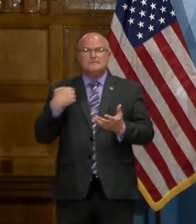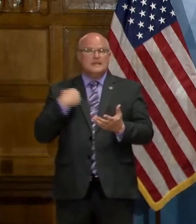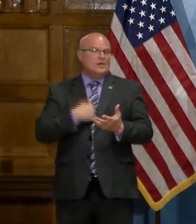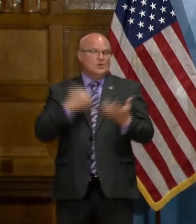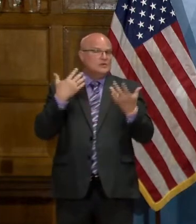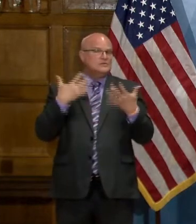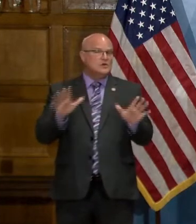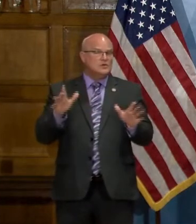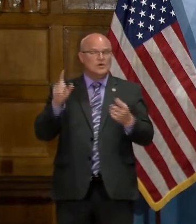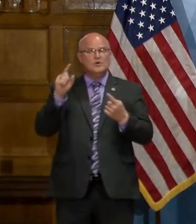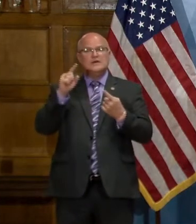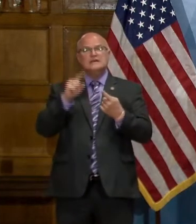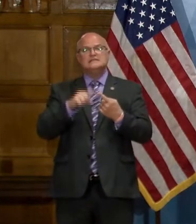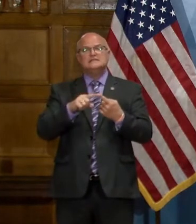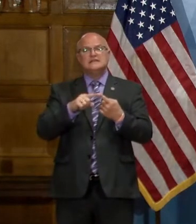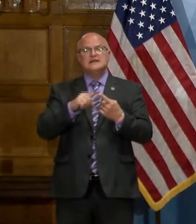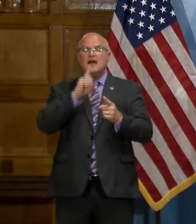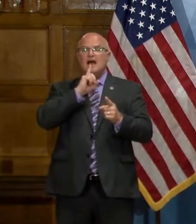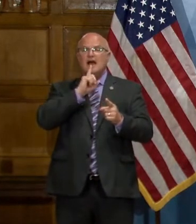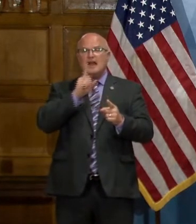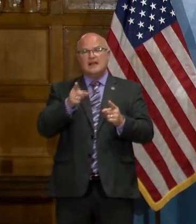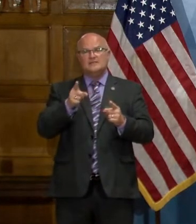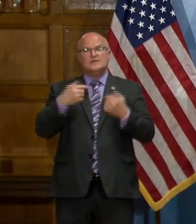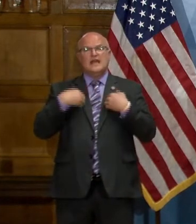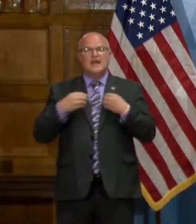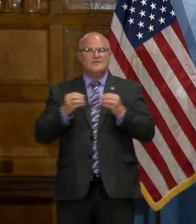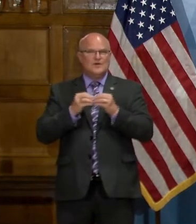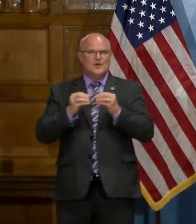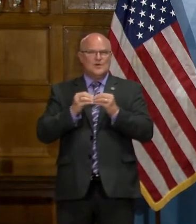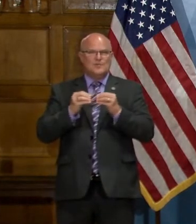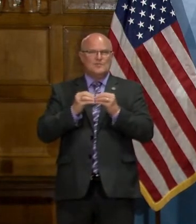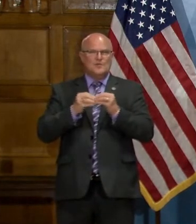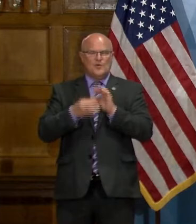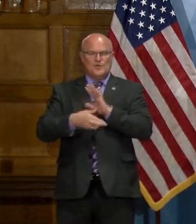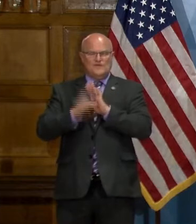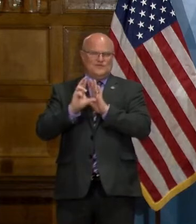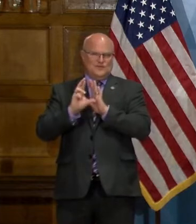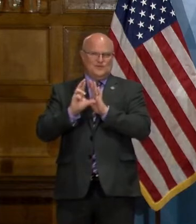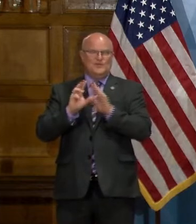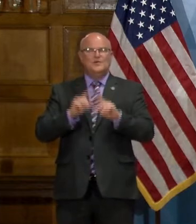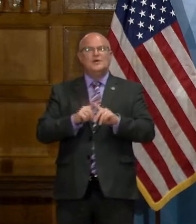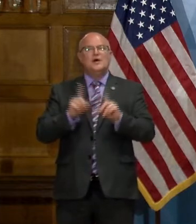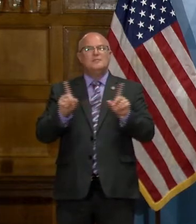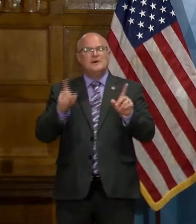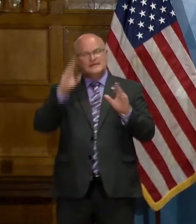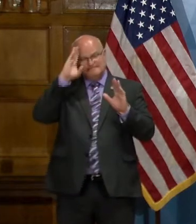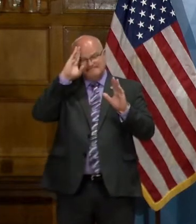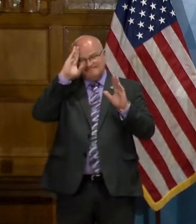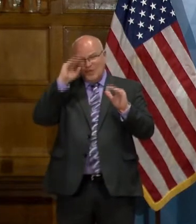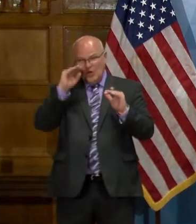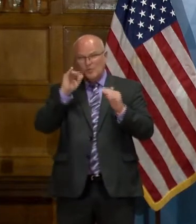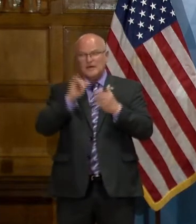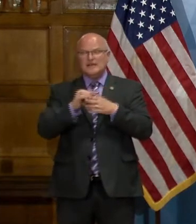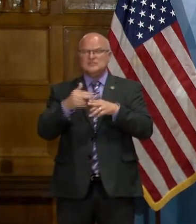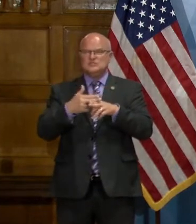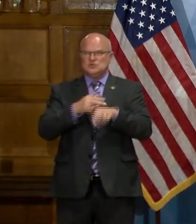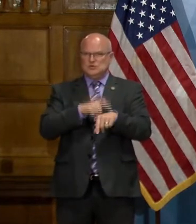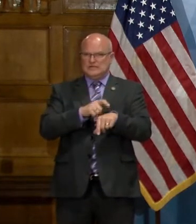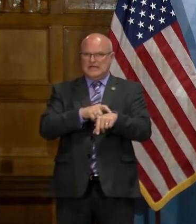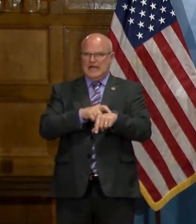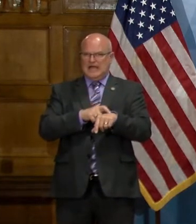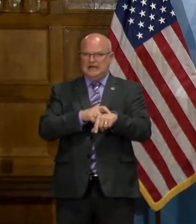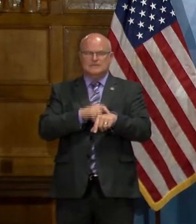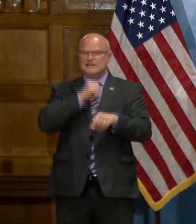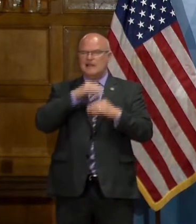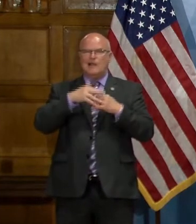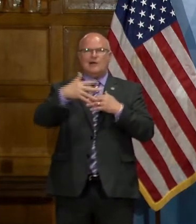don't know until they actually have more review of this, but I'm hopeful that it'll be in the shorter time frame versus